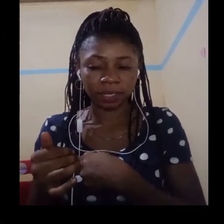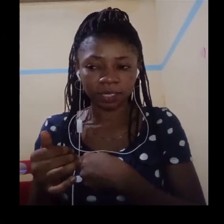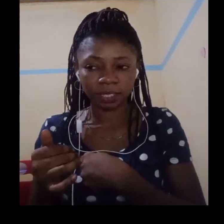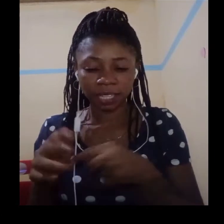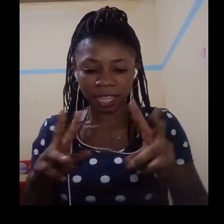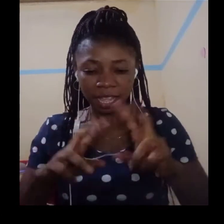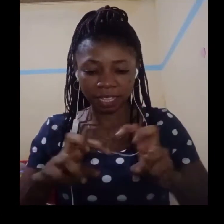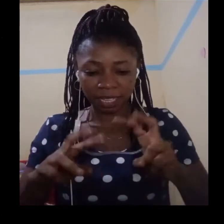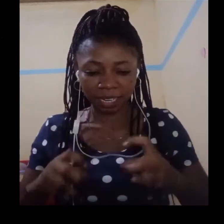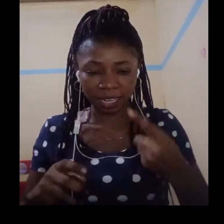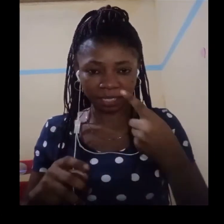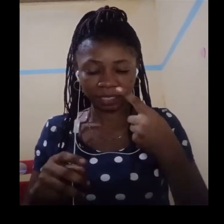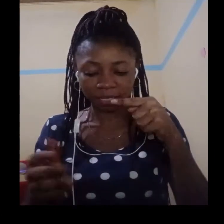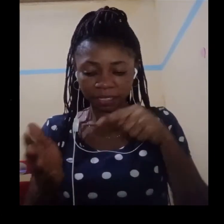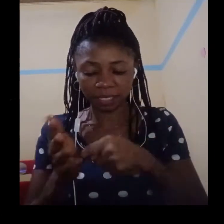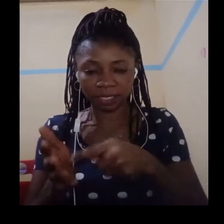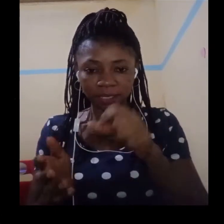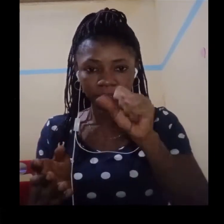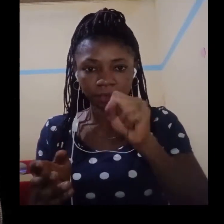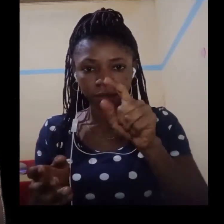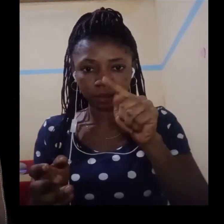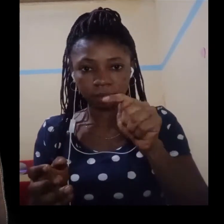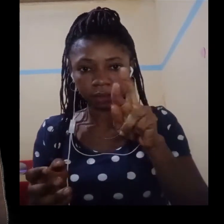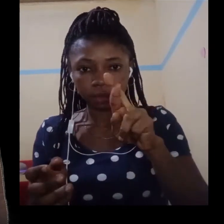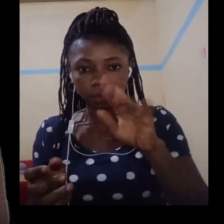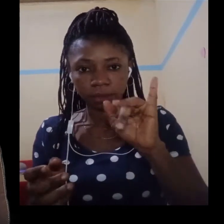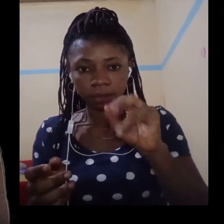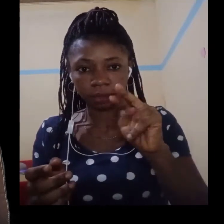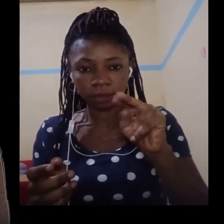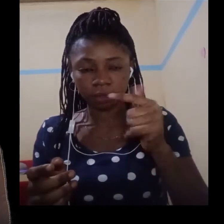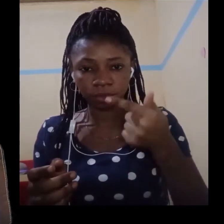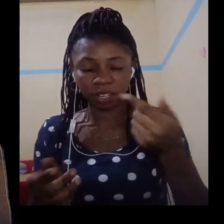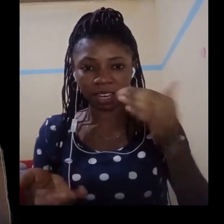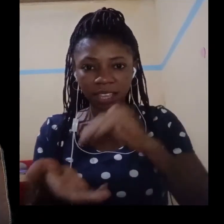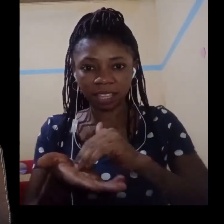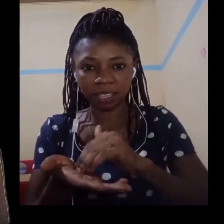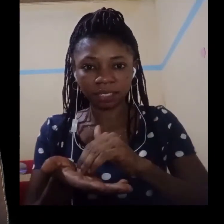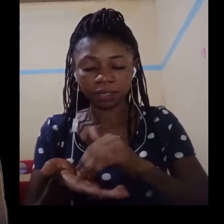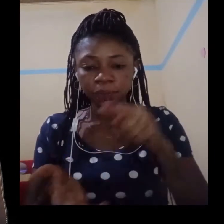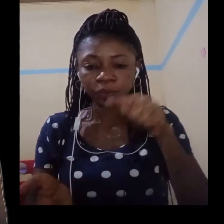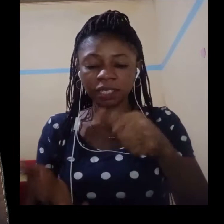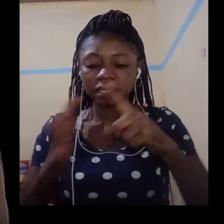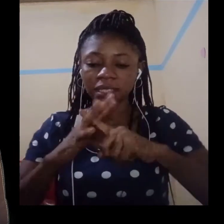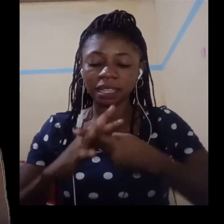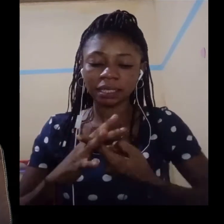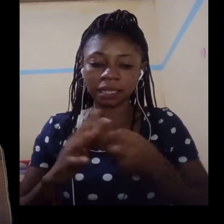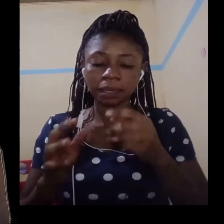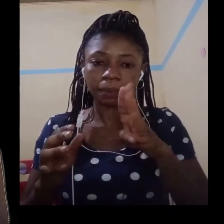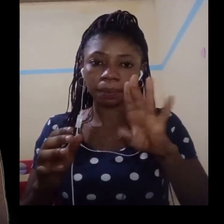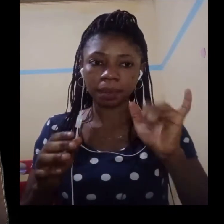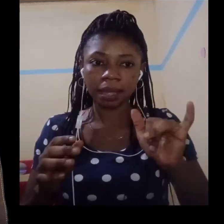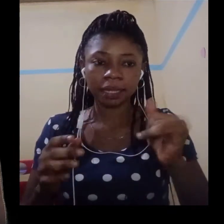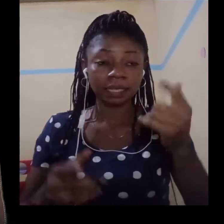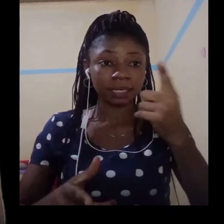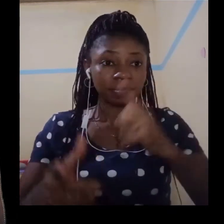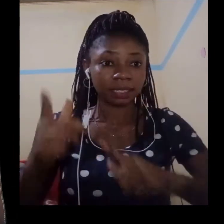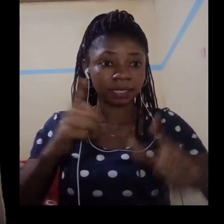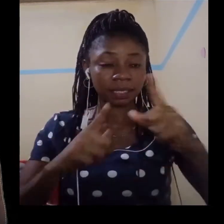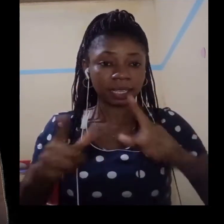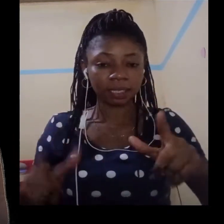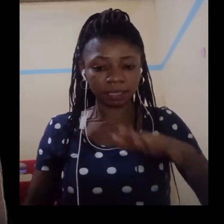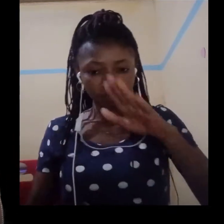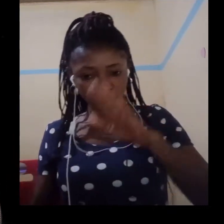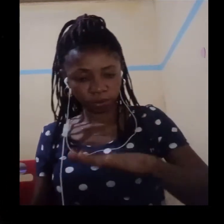this string again. Aisha started by signing children, children,